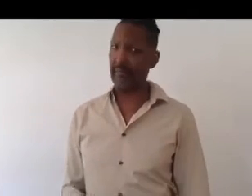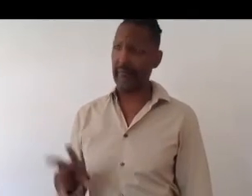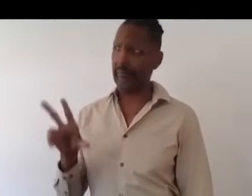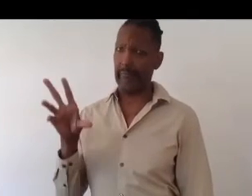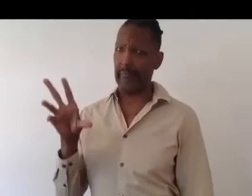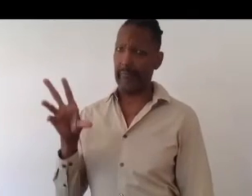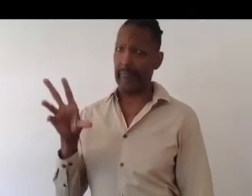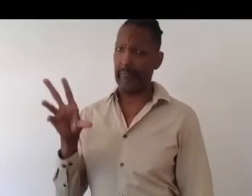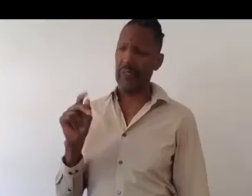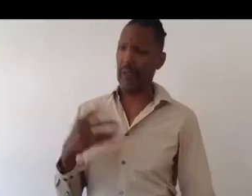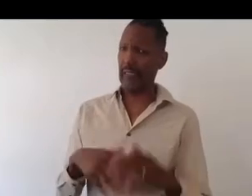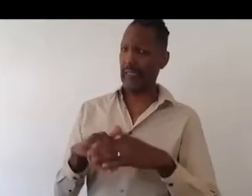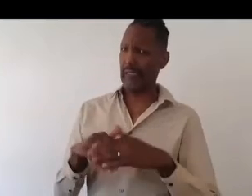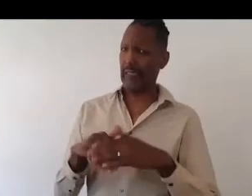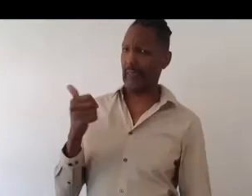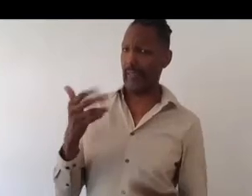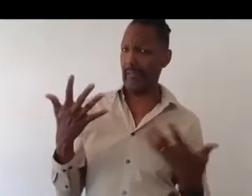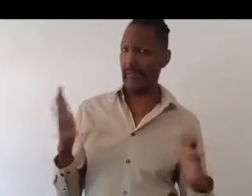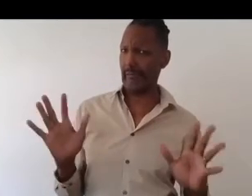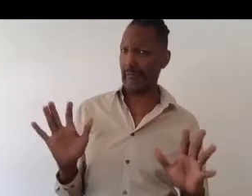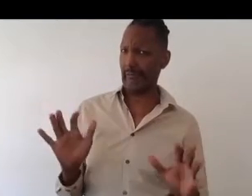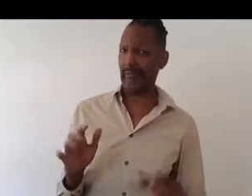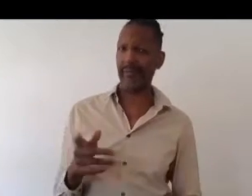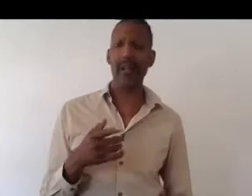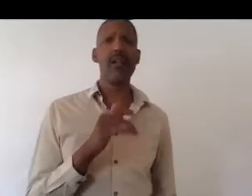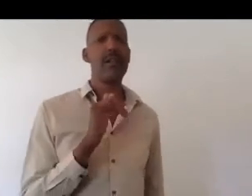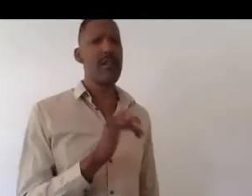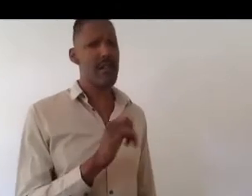No, 10, 10,